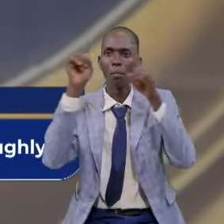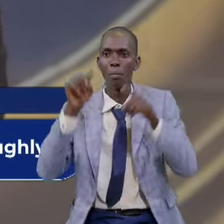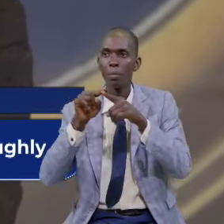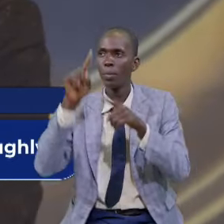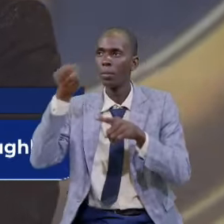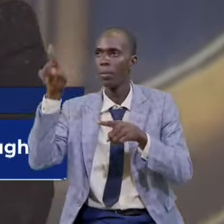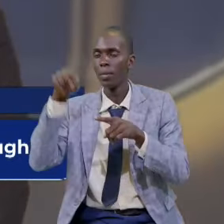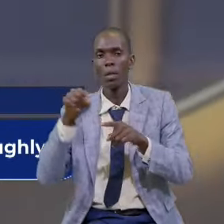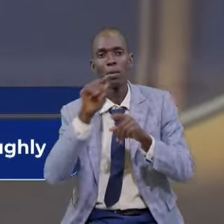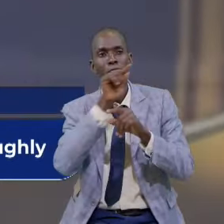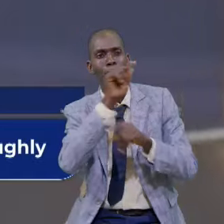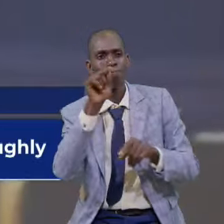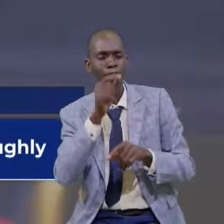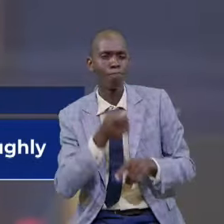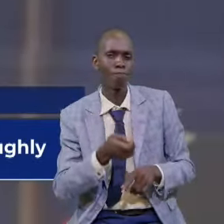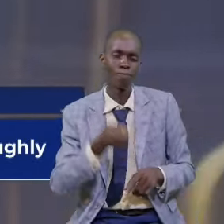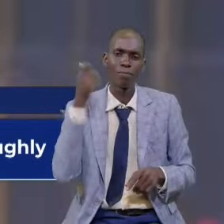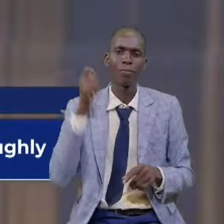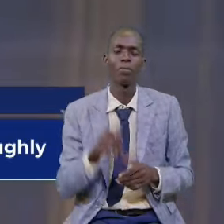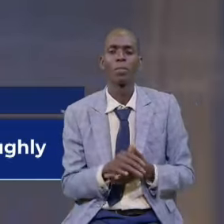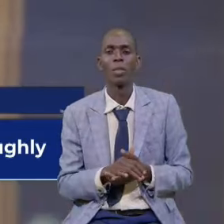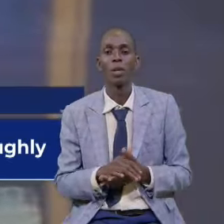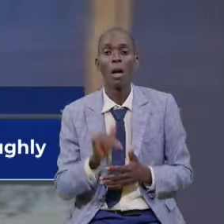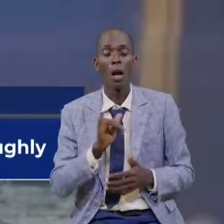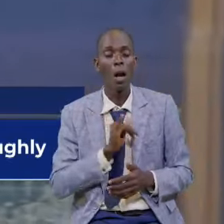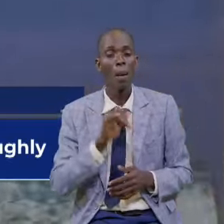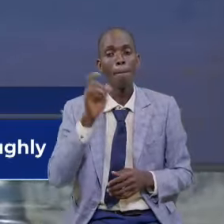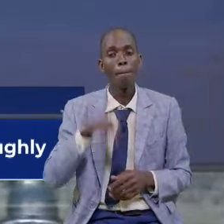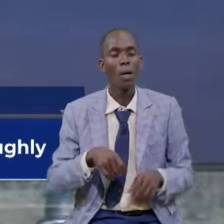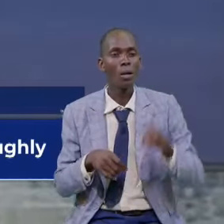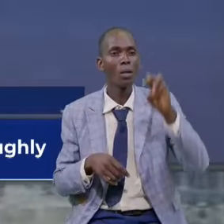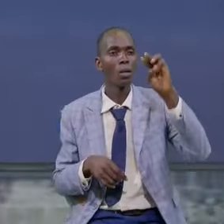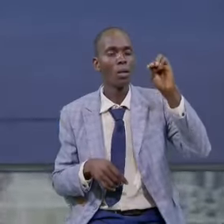matters. I must. What's must? Maximize